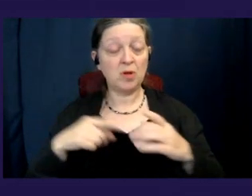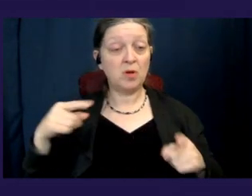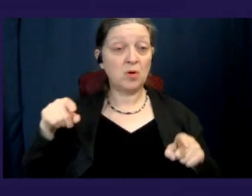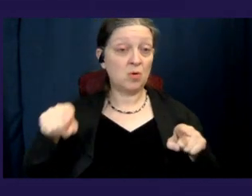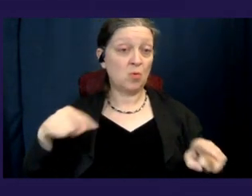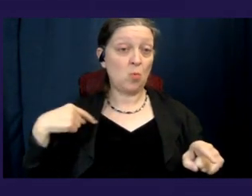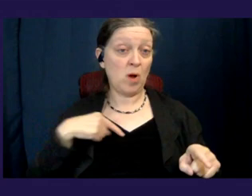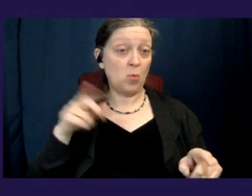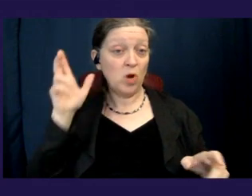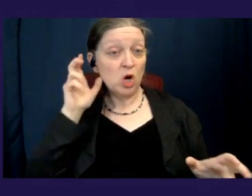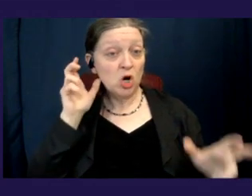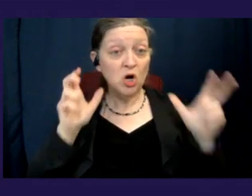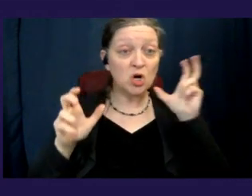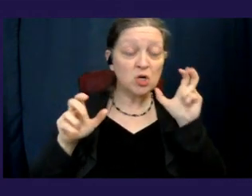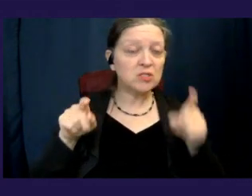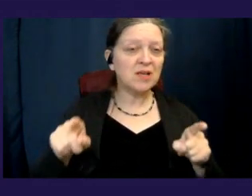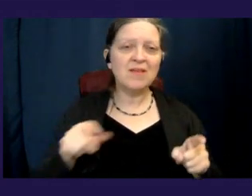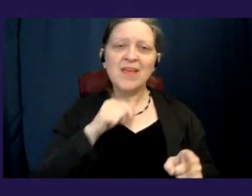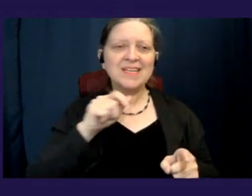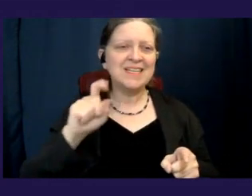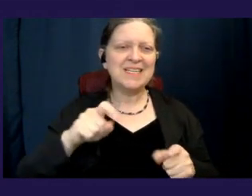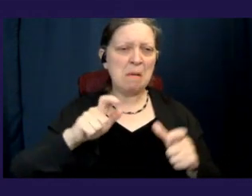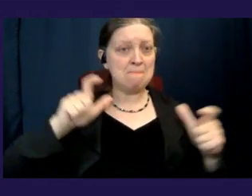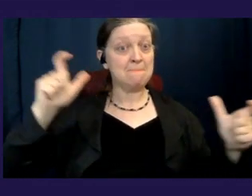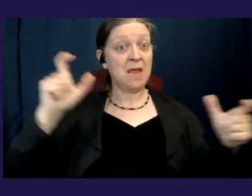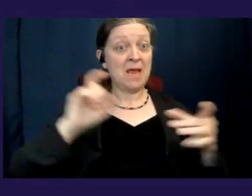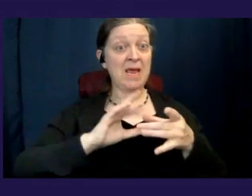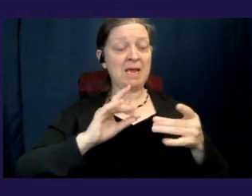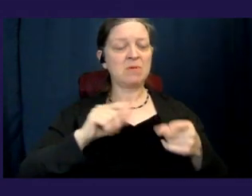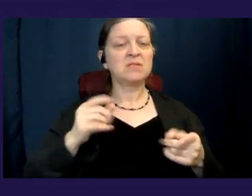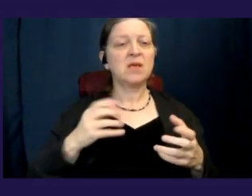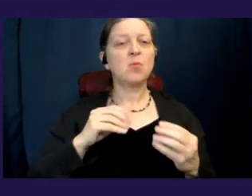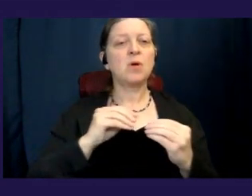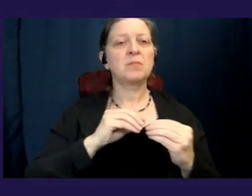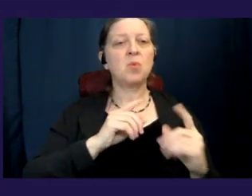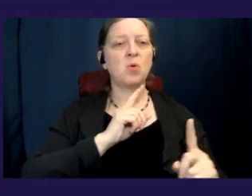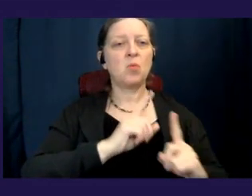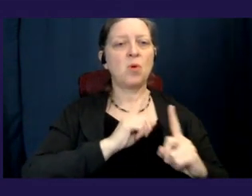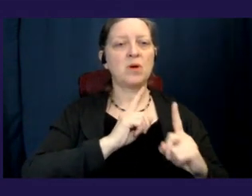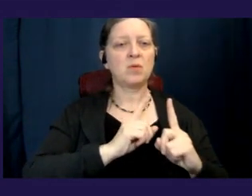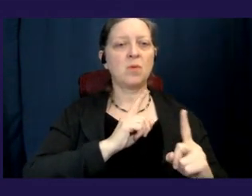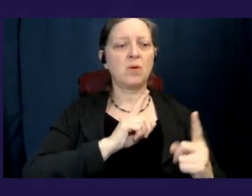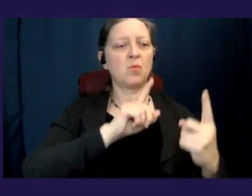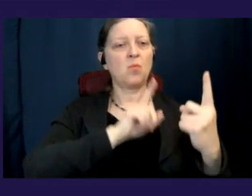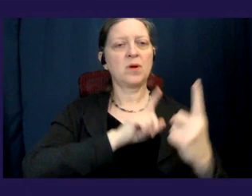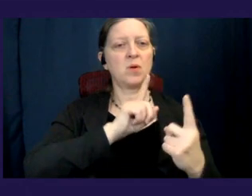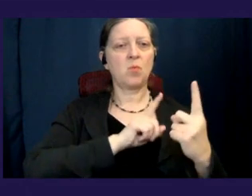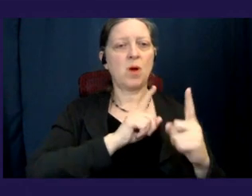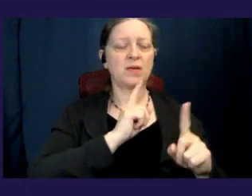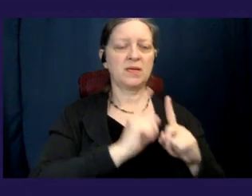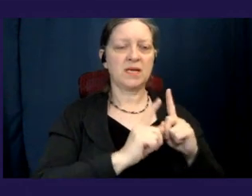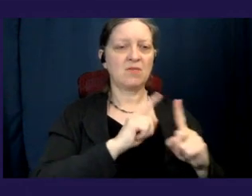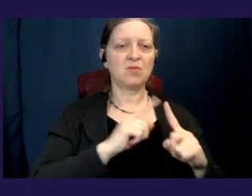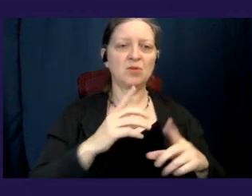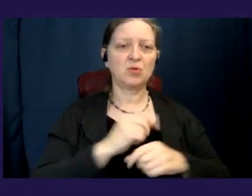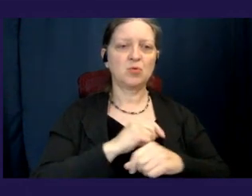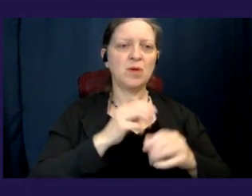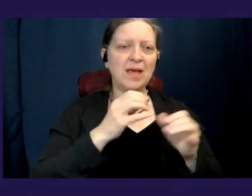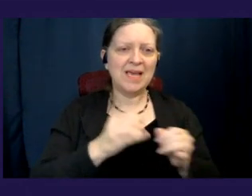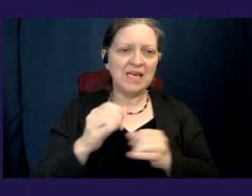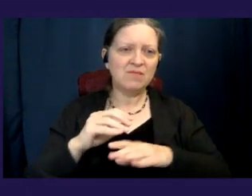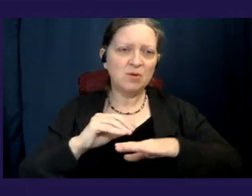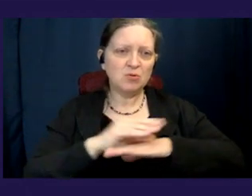these big messages. They wanted more one-on-one conversations to kind of get counseled individually based on